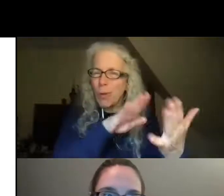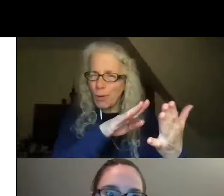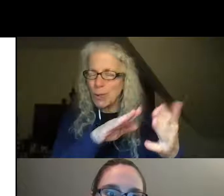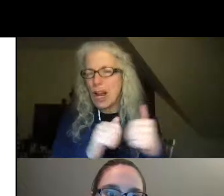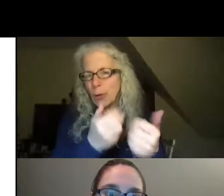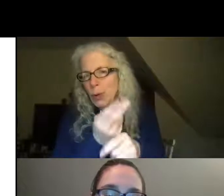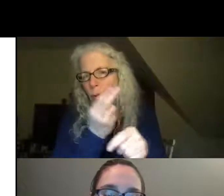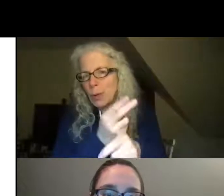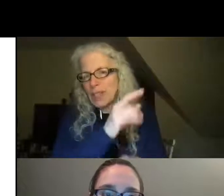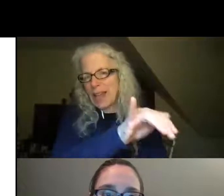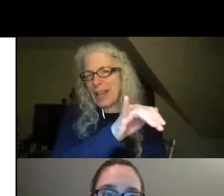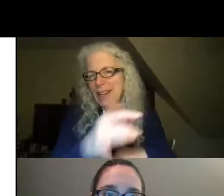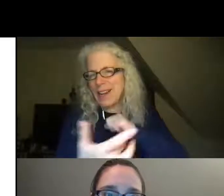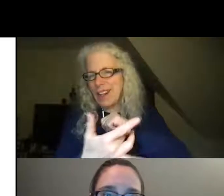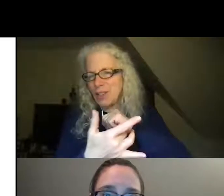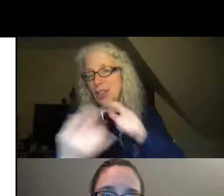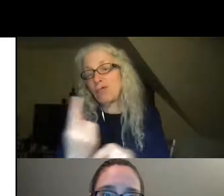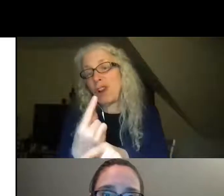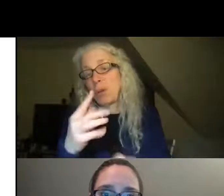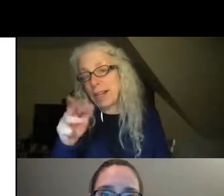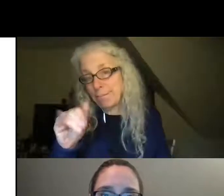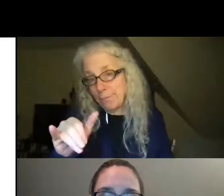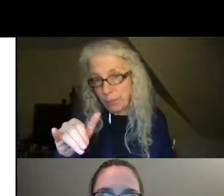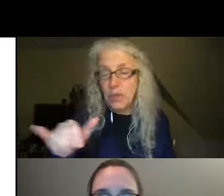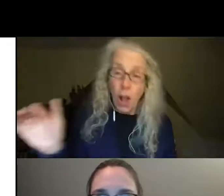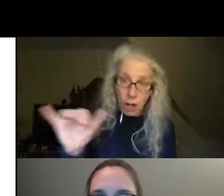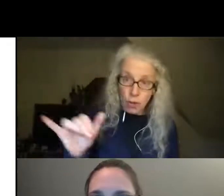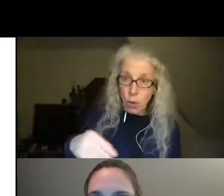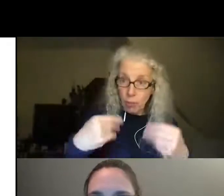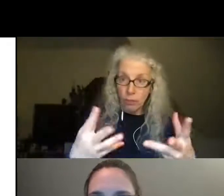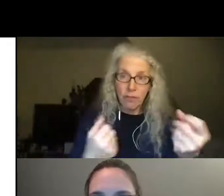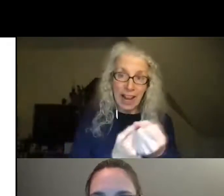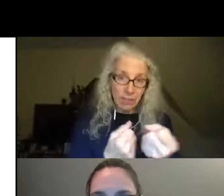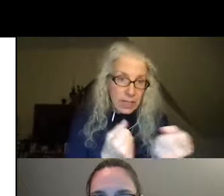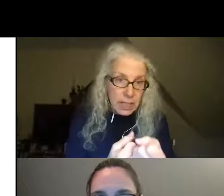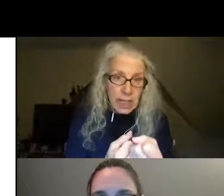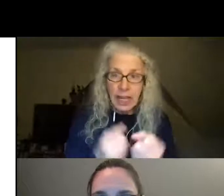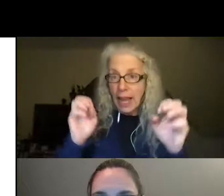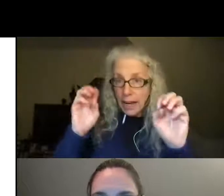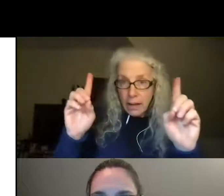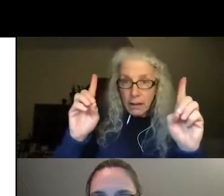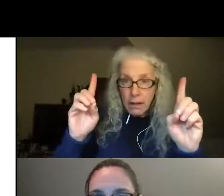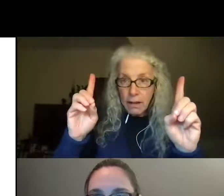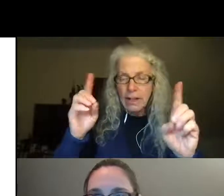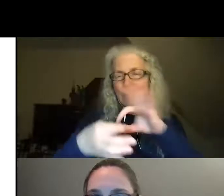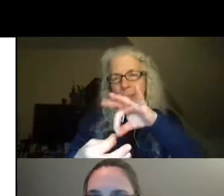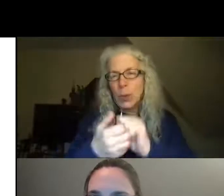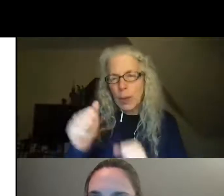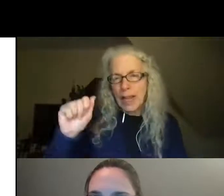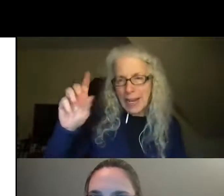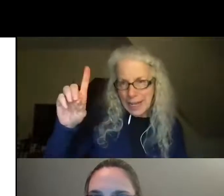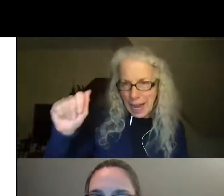correctly. I also provide advocacy and education about the ADA and the